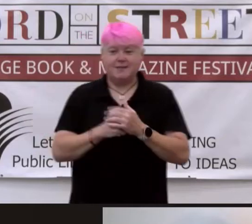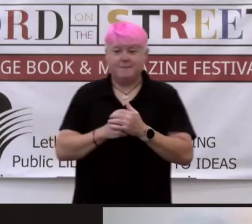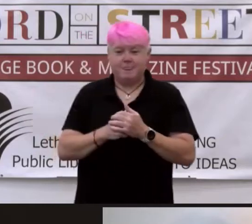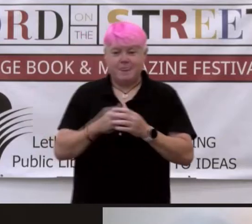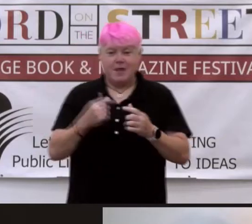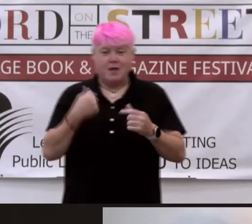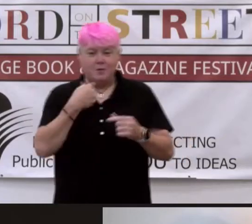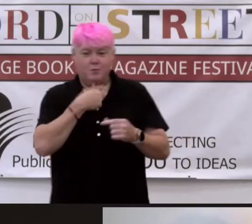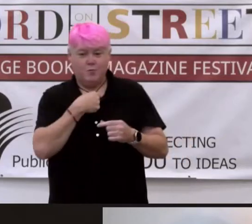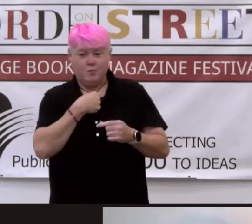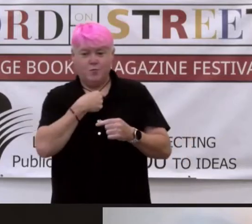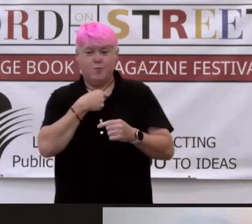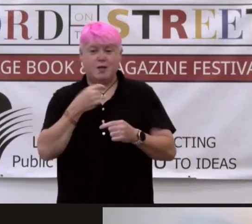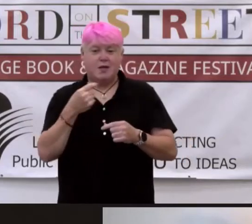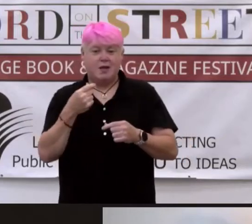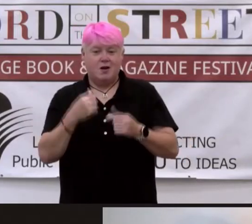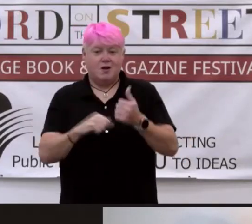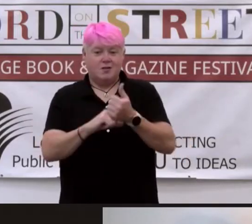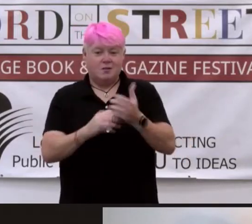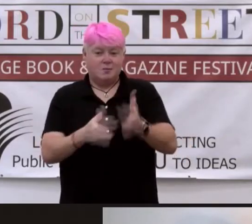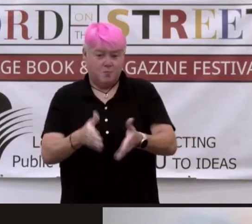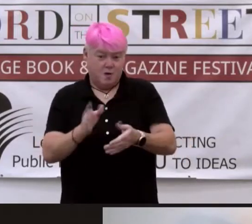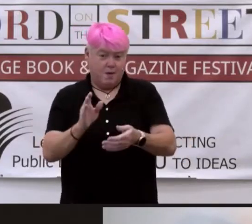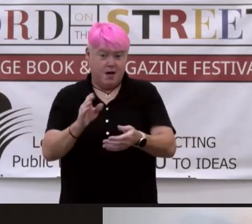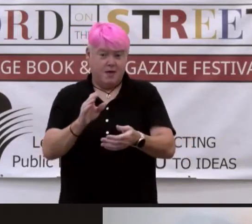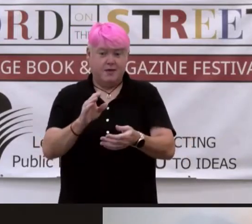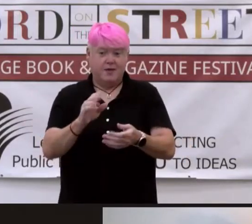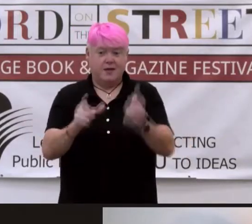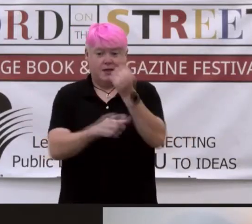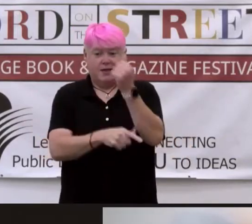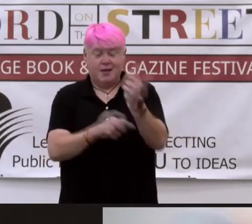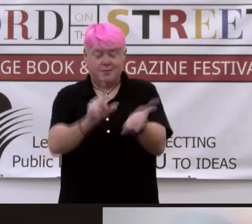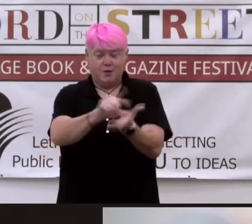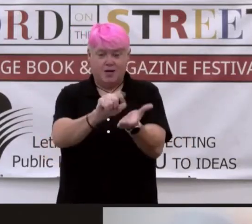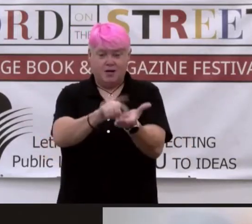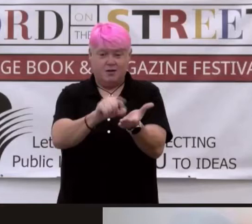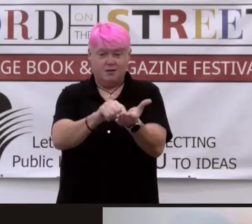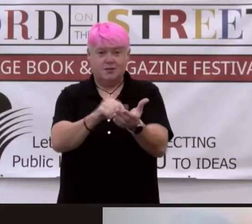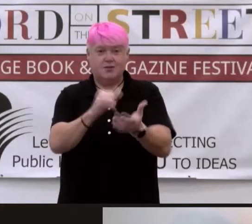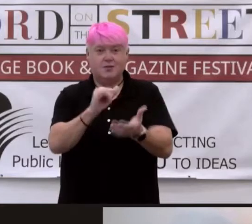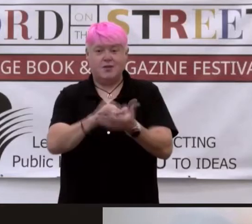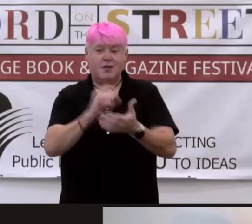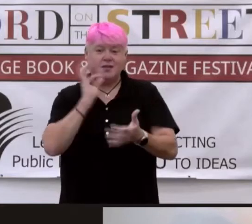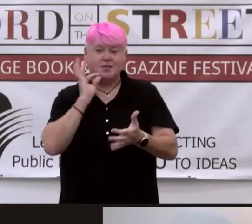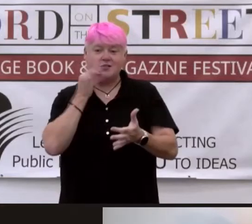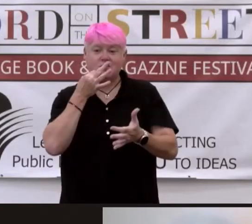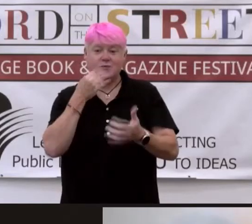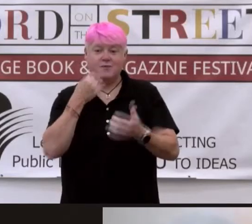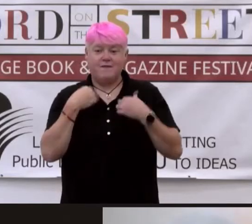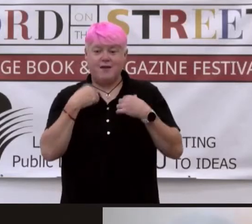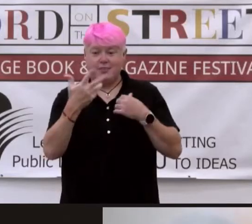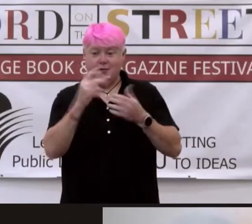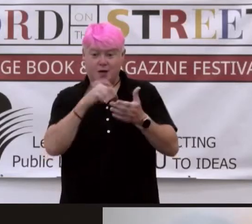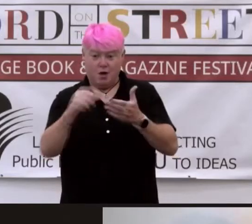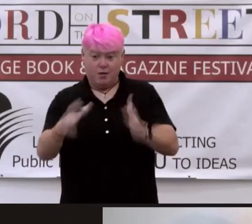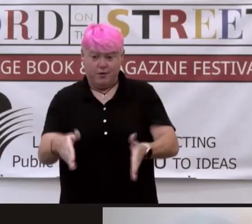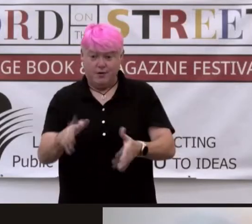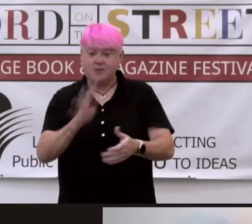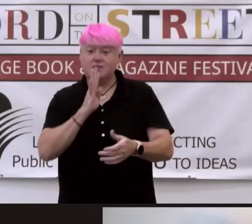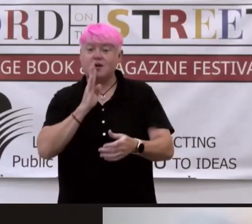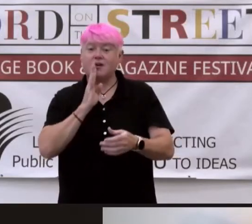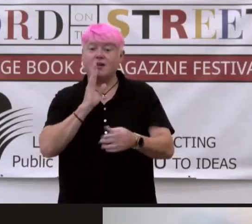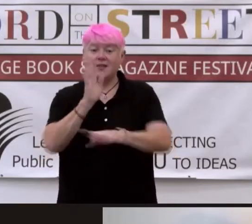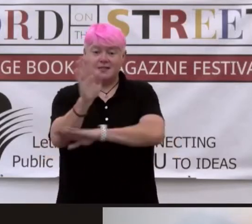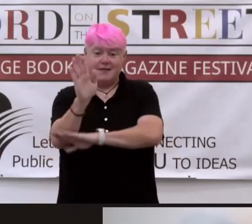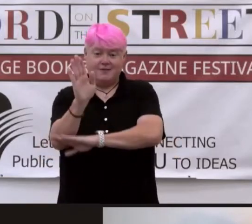sponsored this year by the Lethbridge Herald, our local newspaper, so that's kind of cool. We have had 3 authors talking with us already this afternoon, and